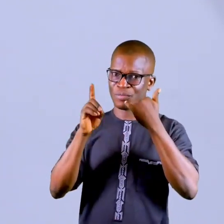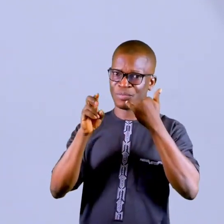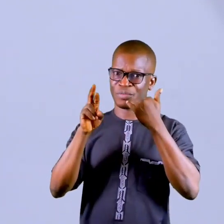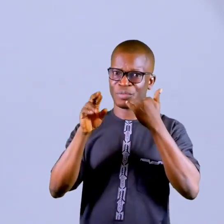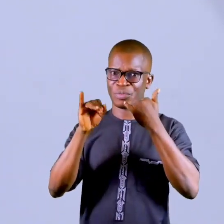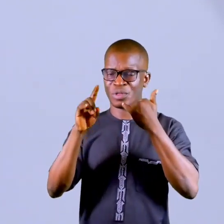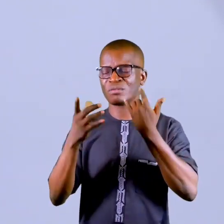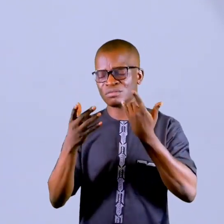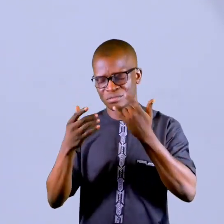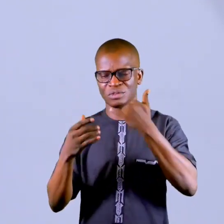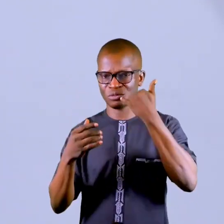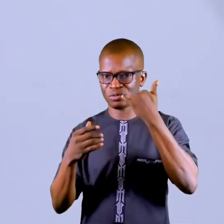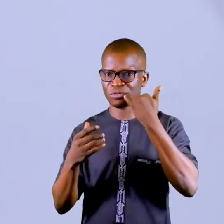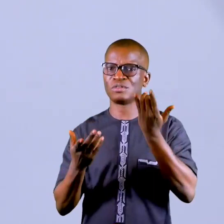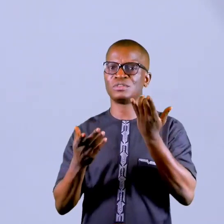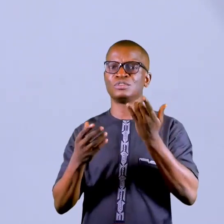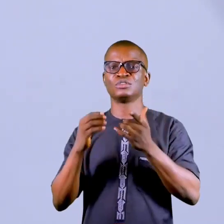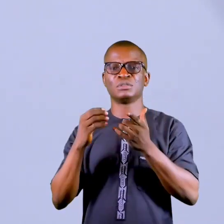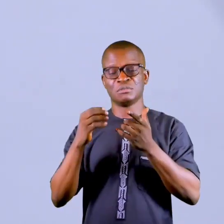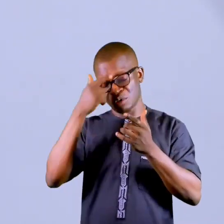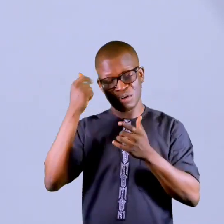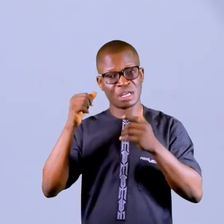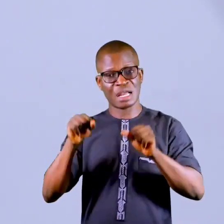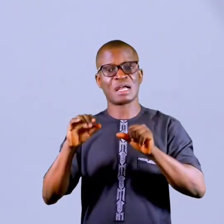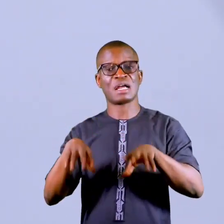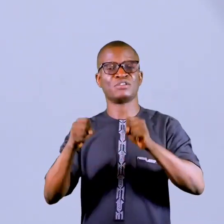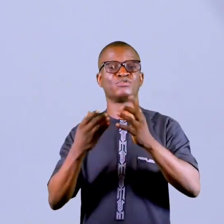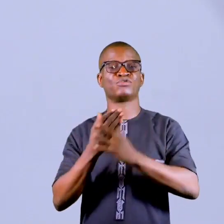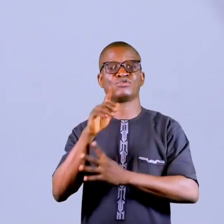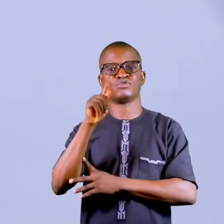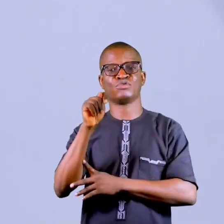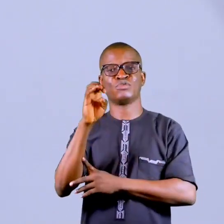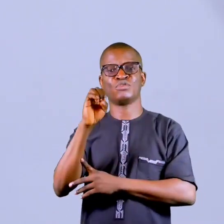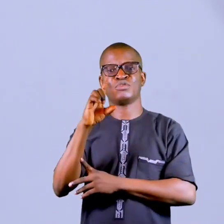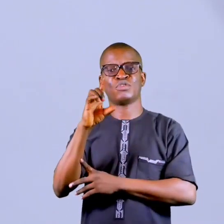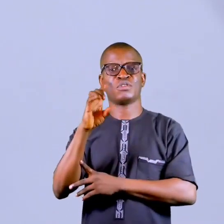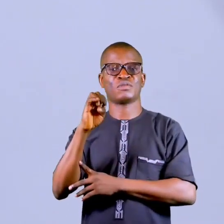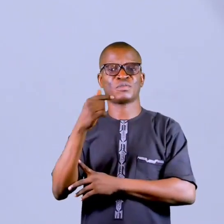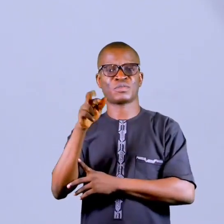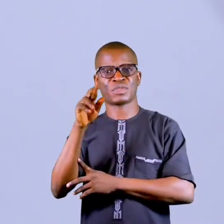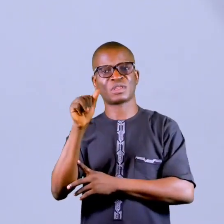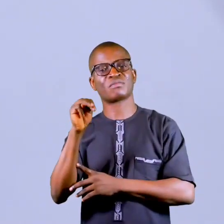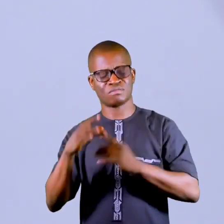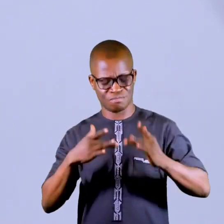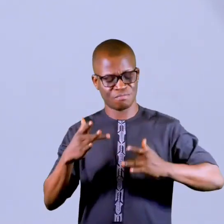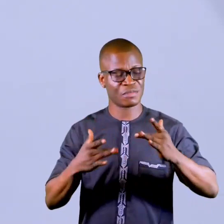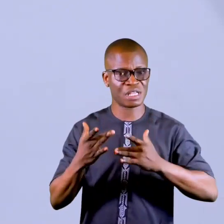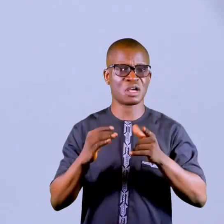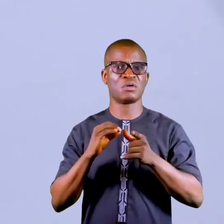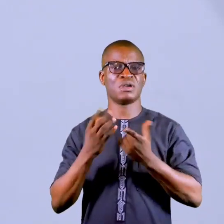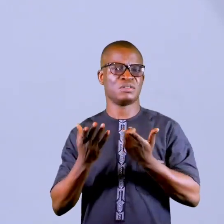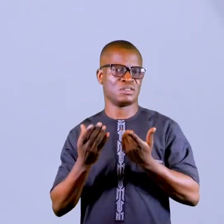it has to be delivered through like a WhatsApp group or Telegram. But with Parent Text, we have the parenting tips delivered through